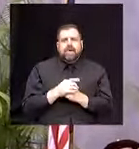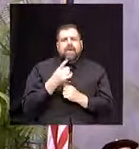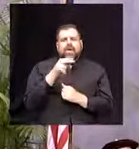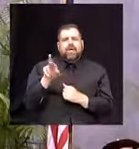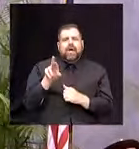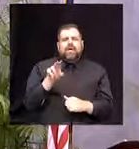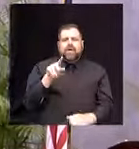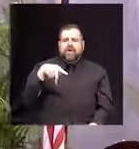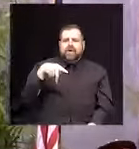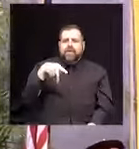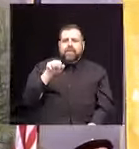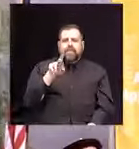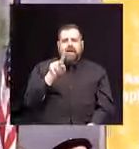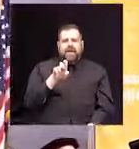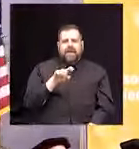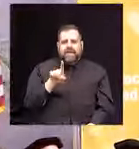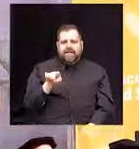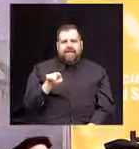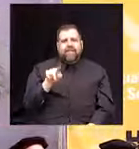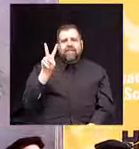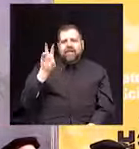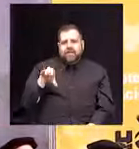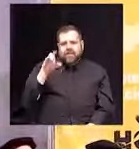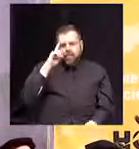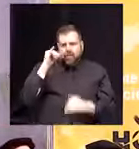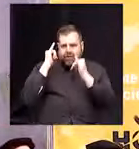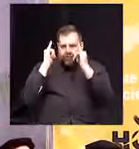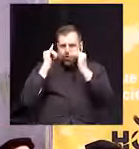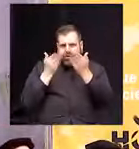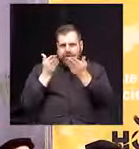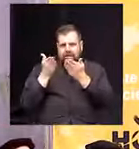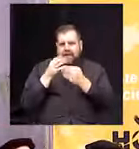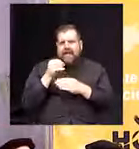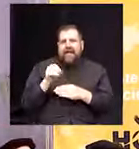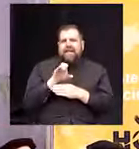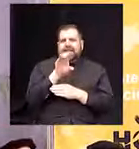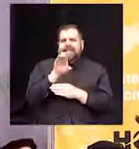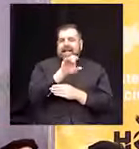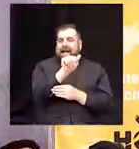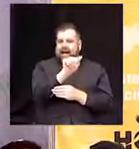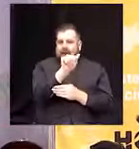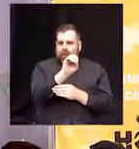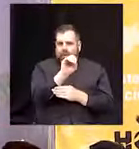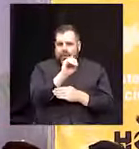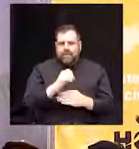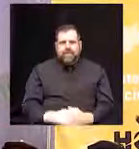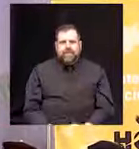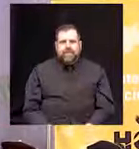Dr. Norma Perez, vice chancellor for instructional services and chief academic officer.